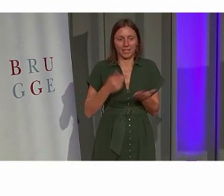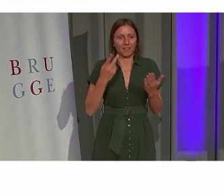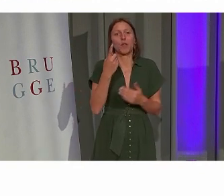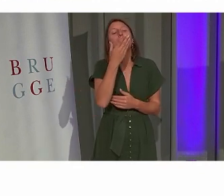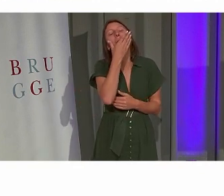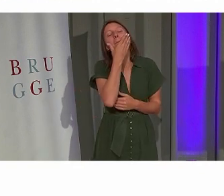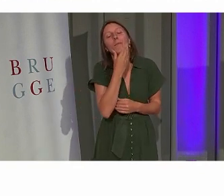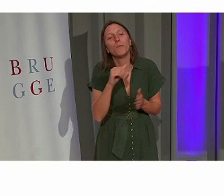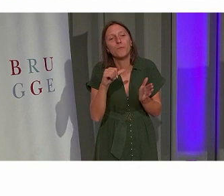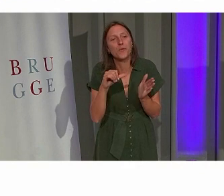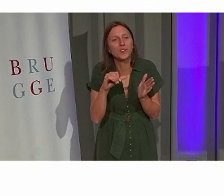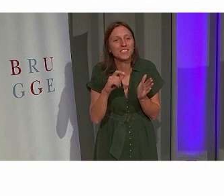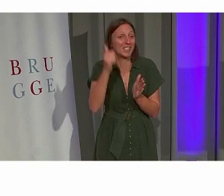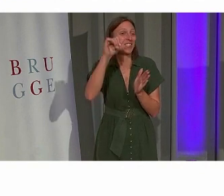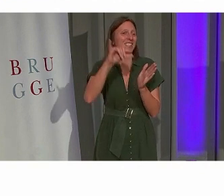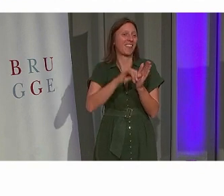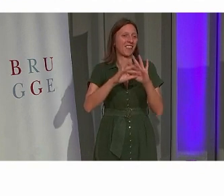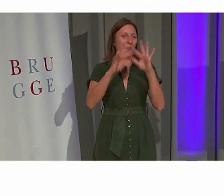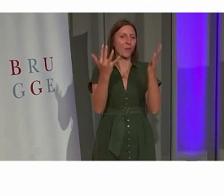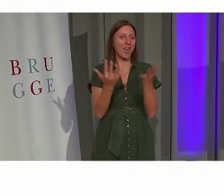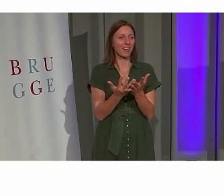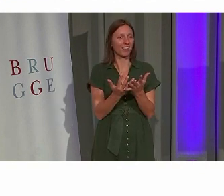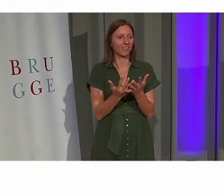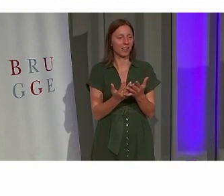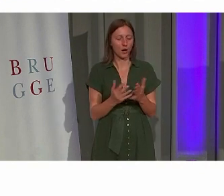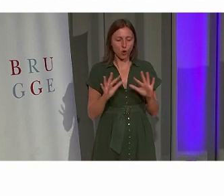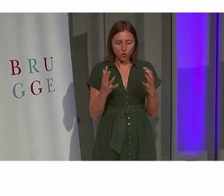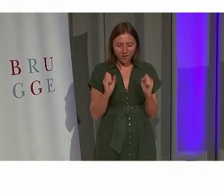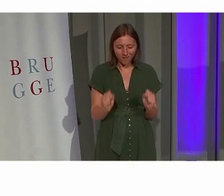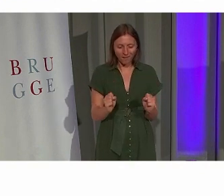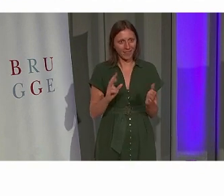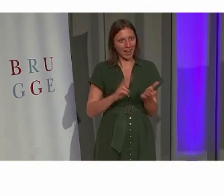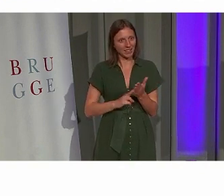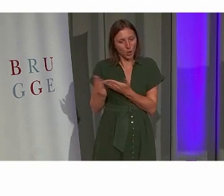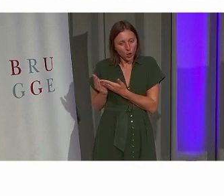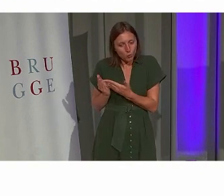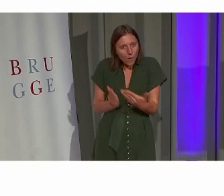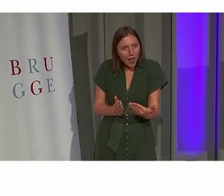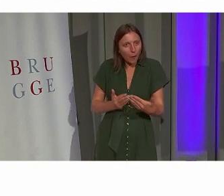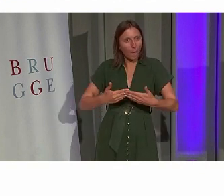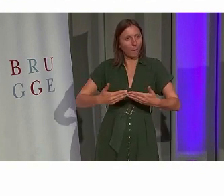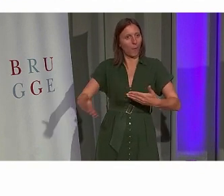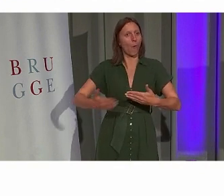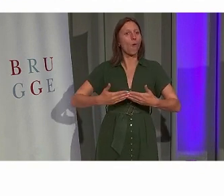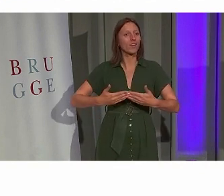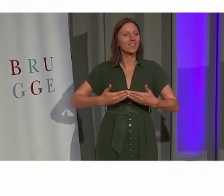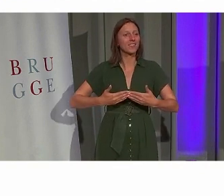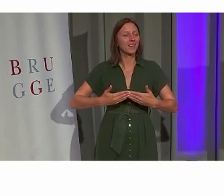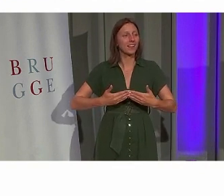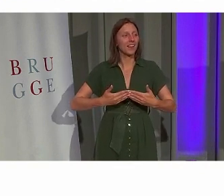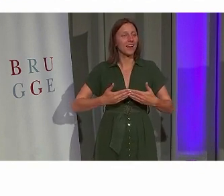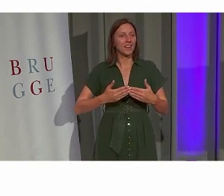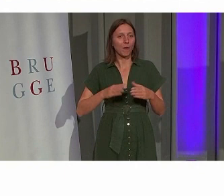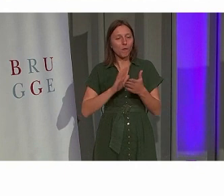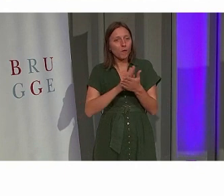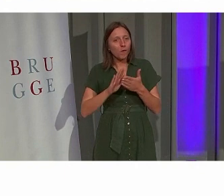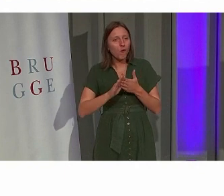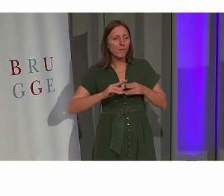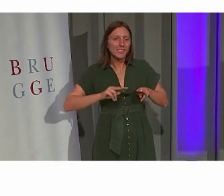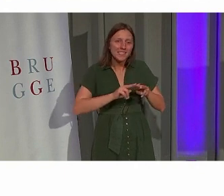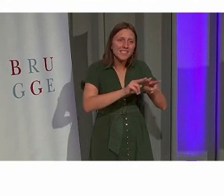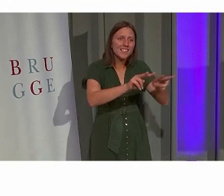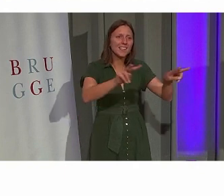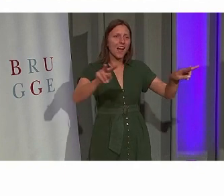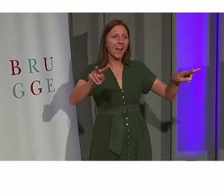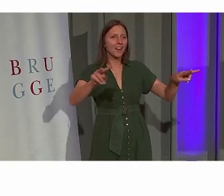of the station. How, for me, the most beautiful city in the world, how can you make it a nice